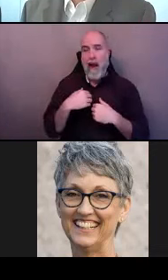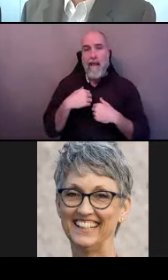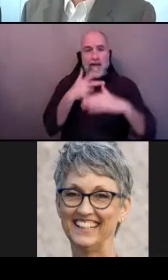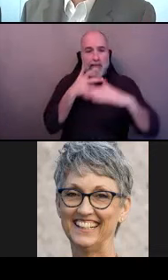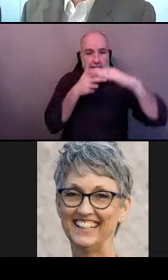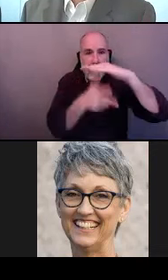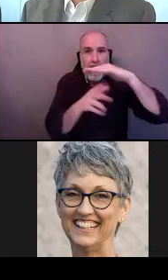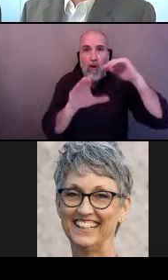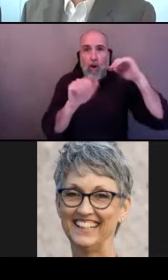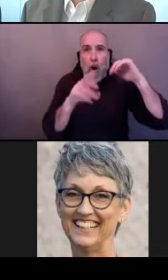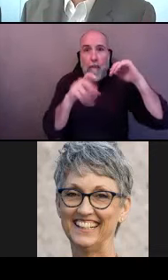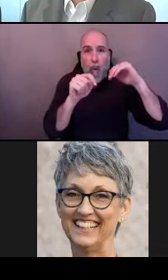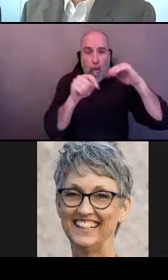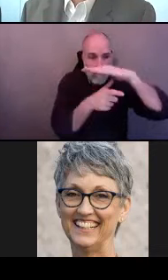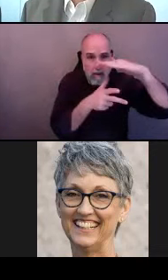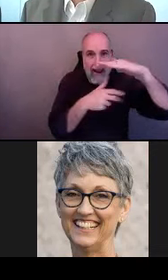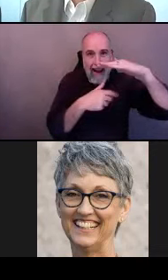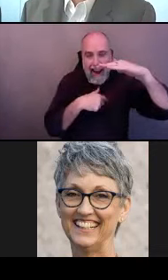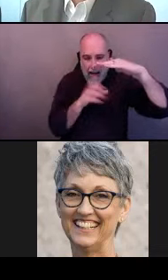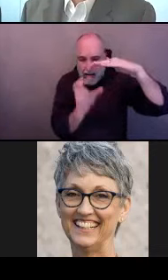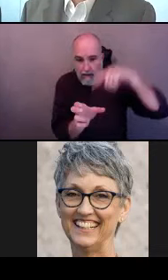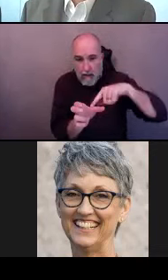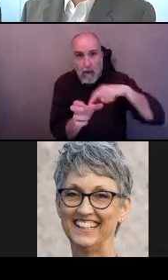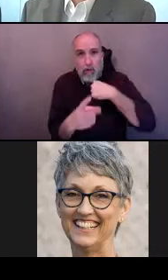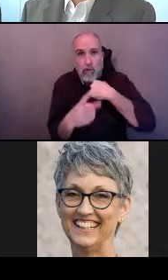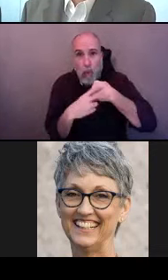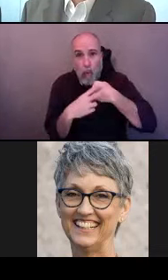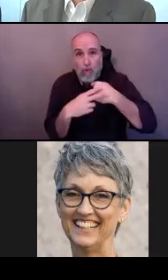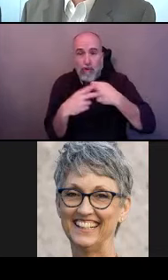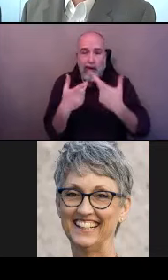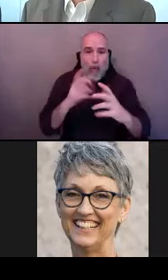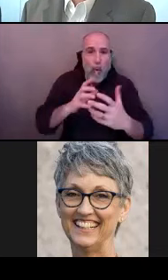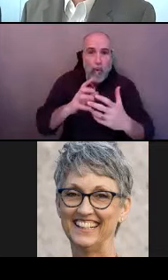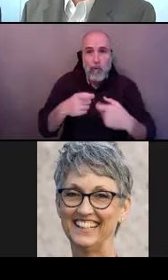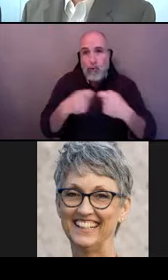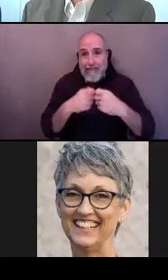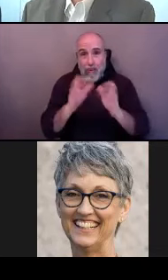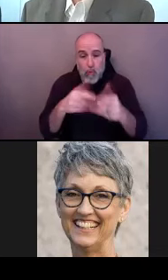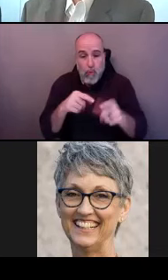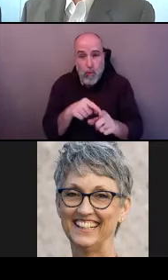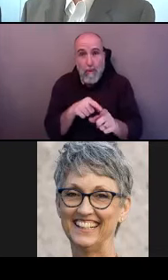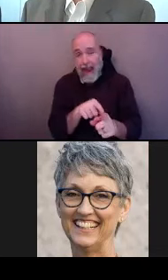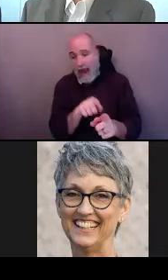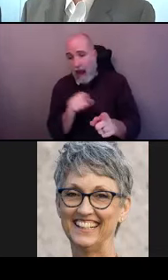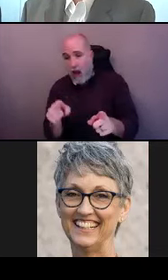storage utility room and a carport. Since that storage utility room is not habitable,